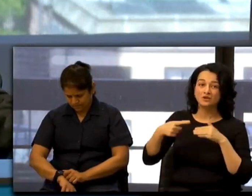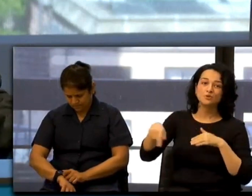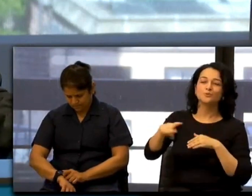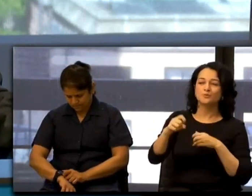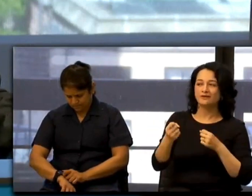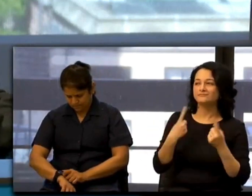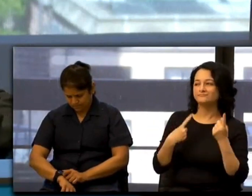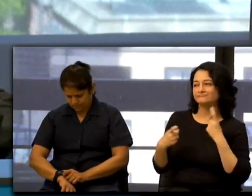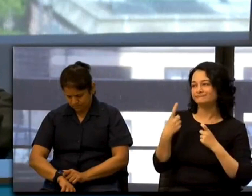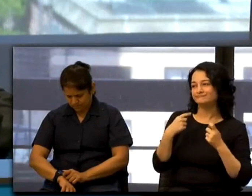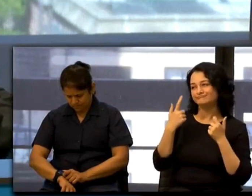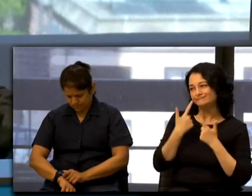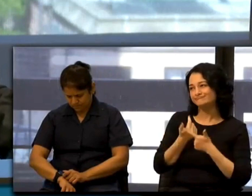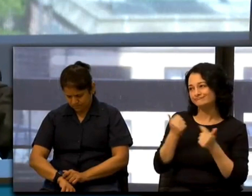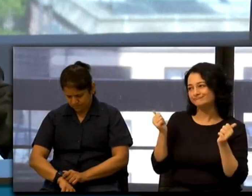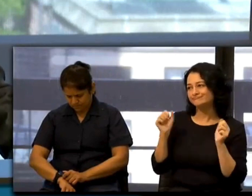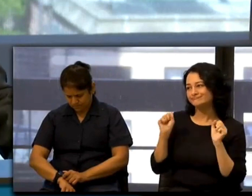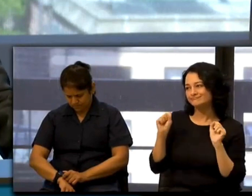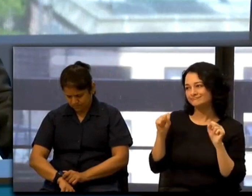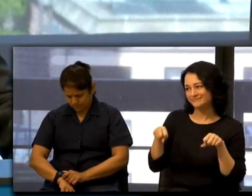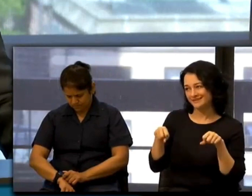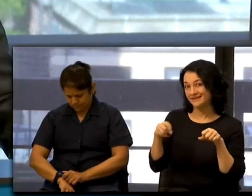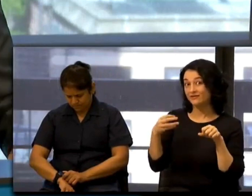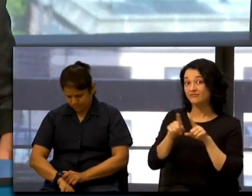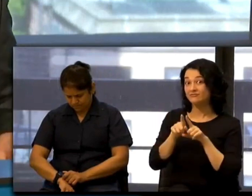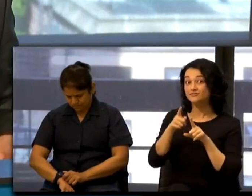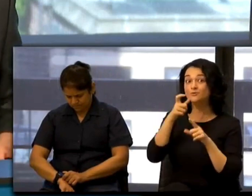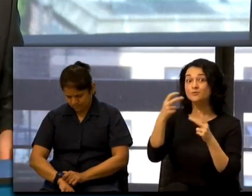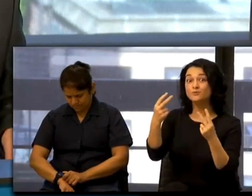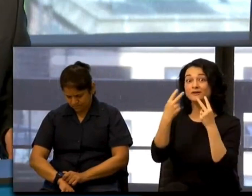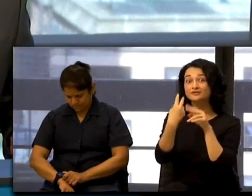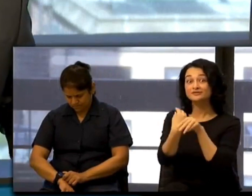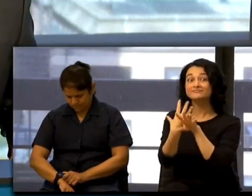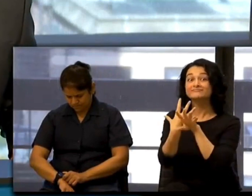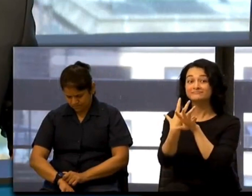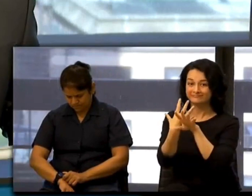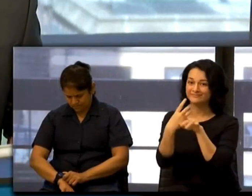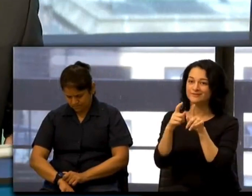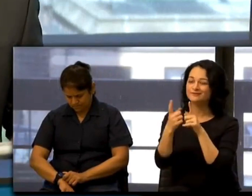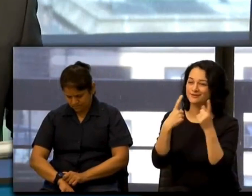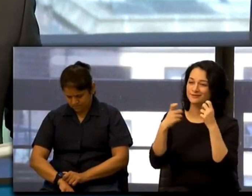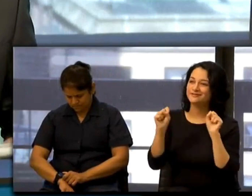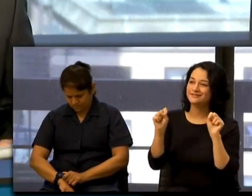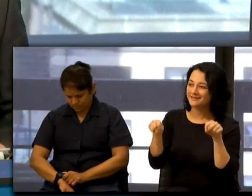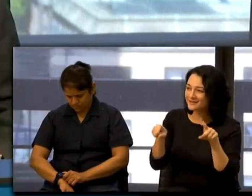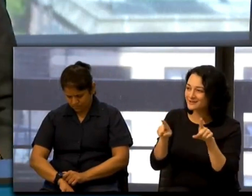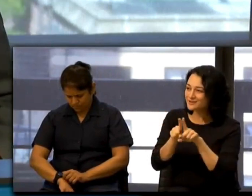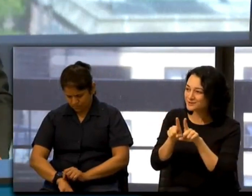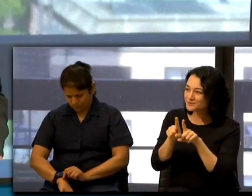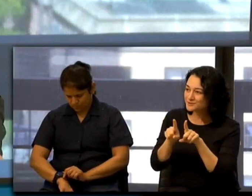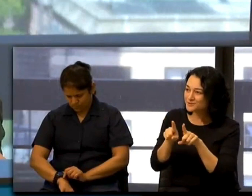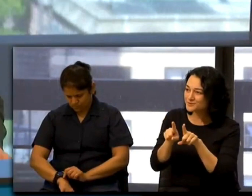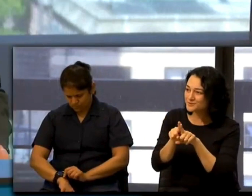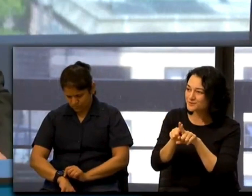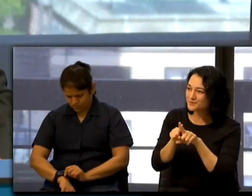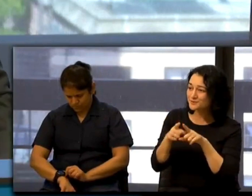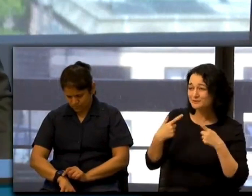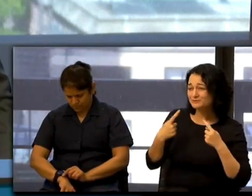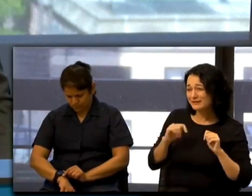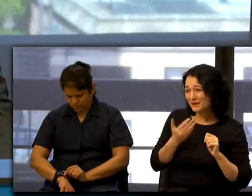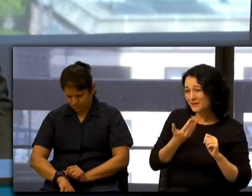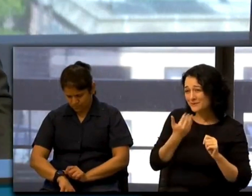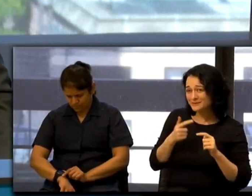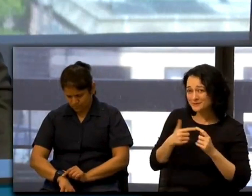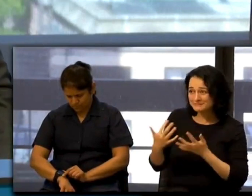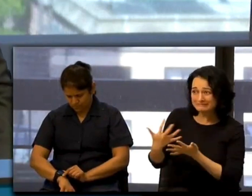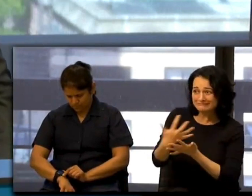from our live stream audience, we'll do our best to cover them as well. I want to start by saying it's really great